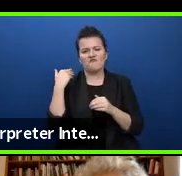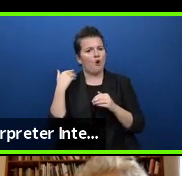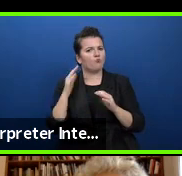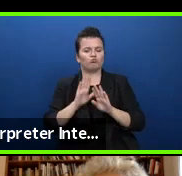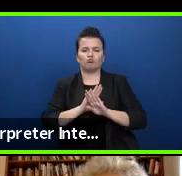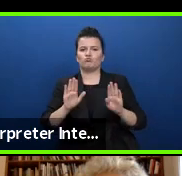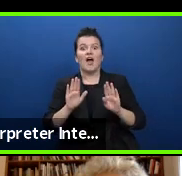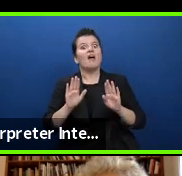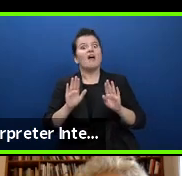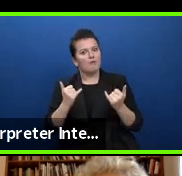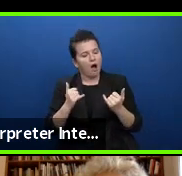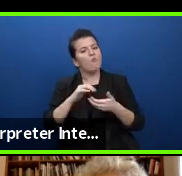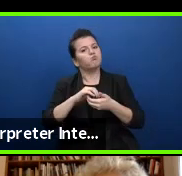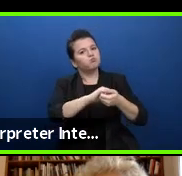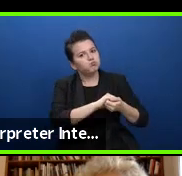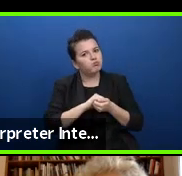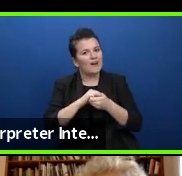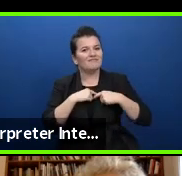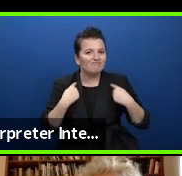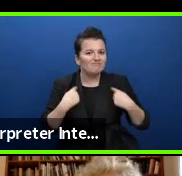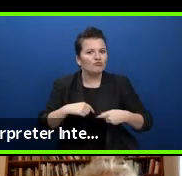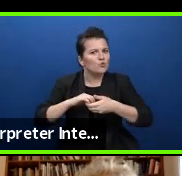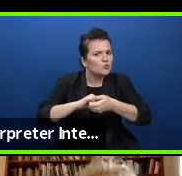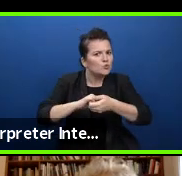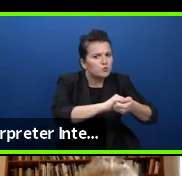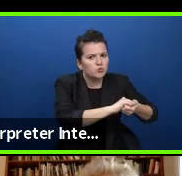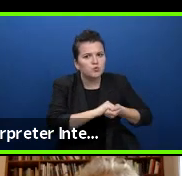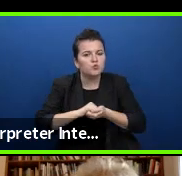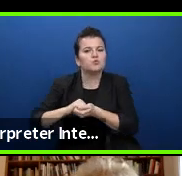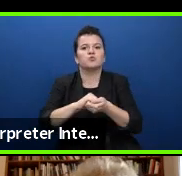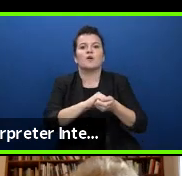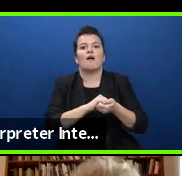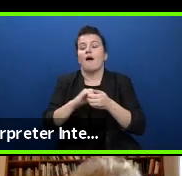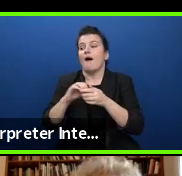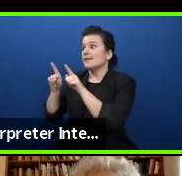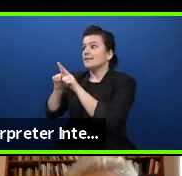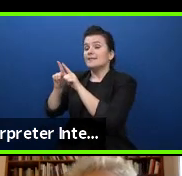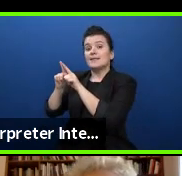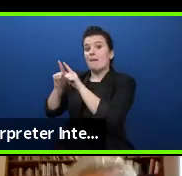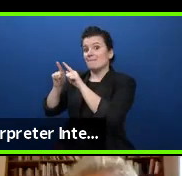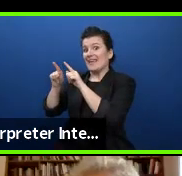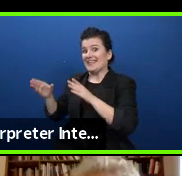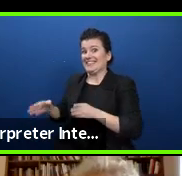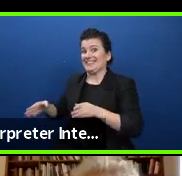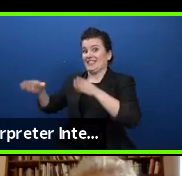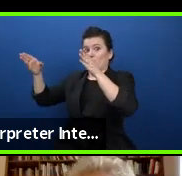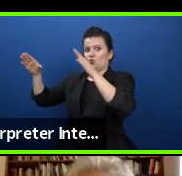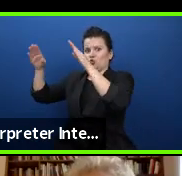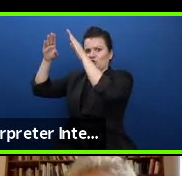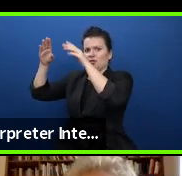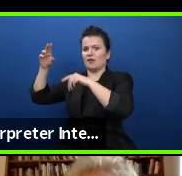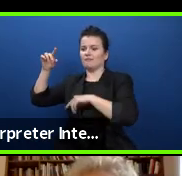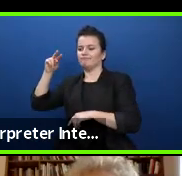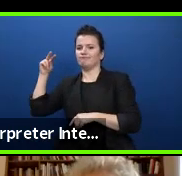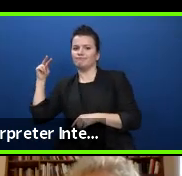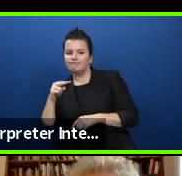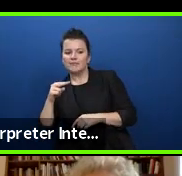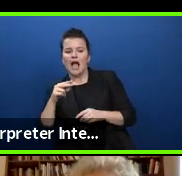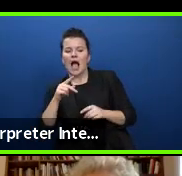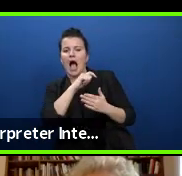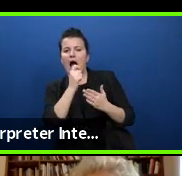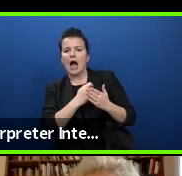equalization happened when institutions could sit with artists at the same table and discuss challenges all together, understanding